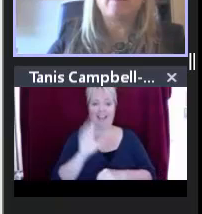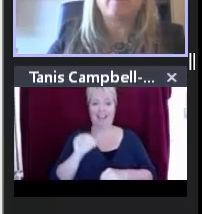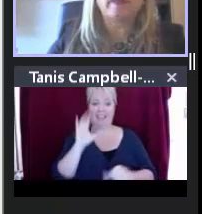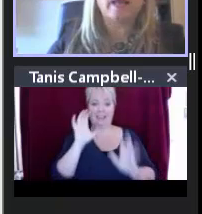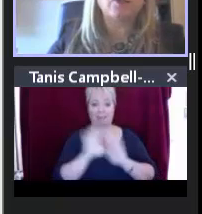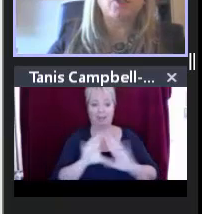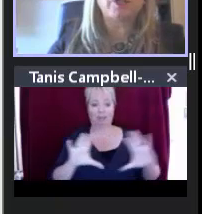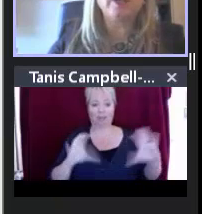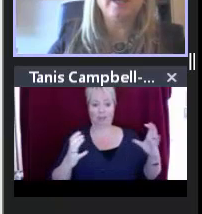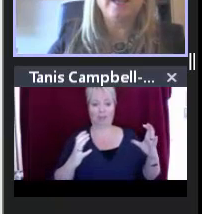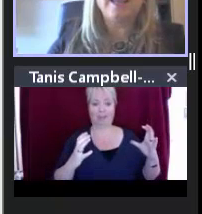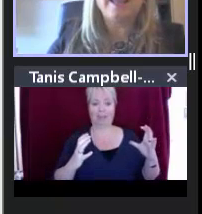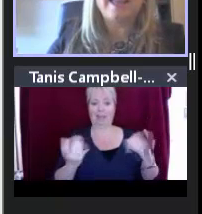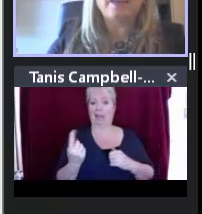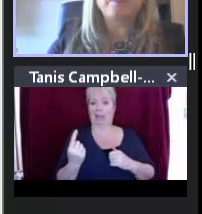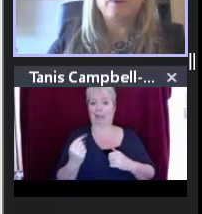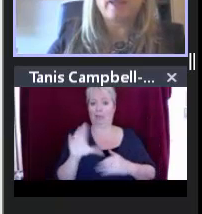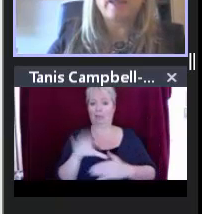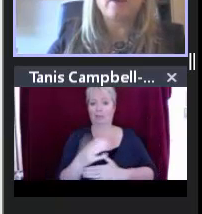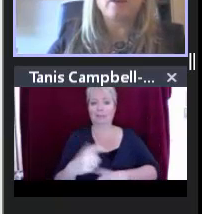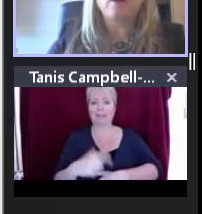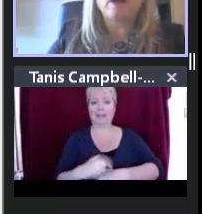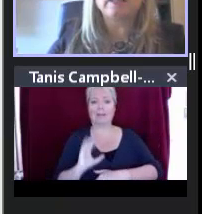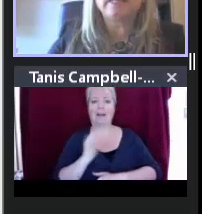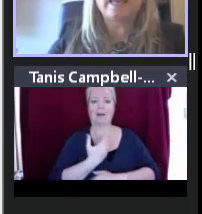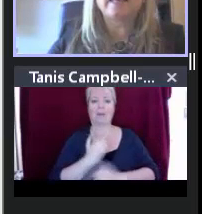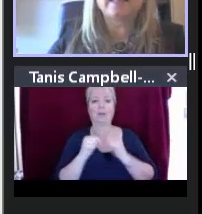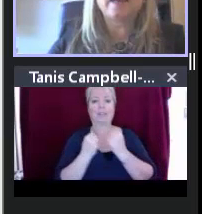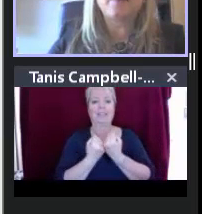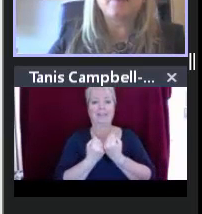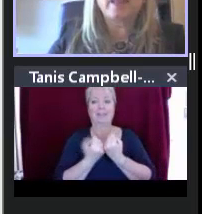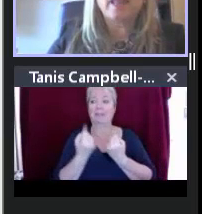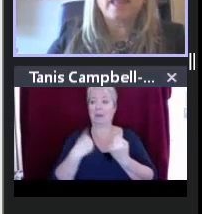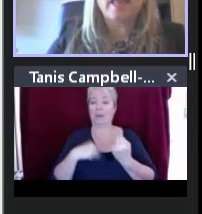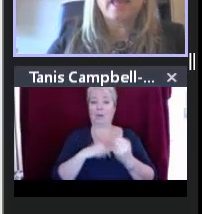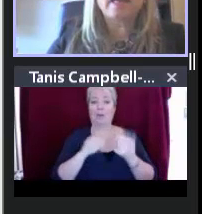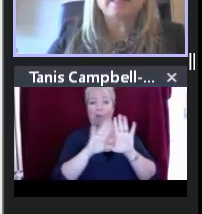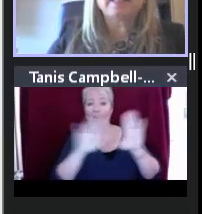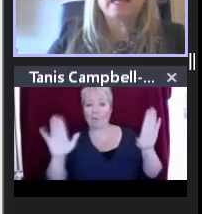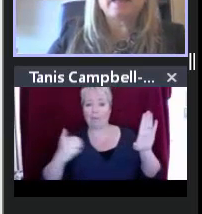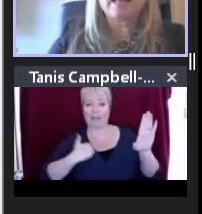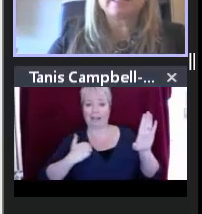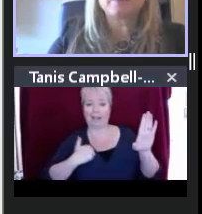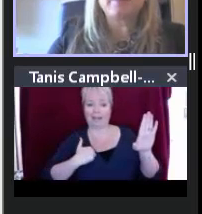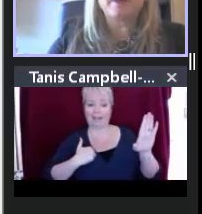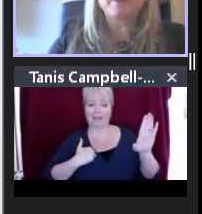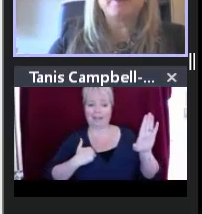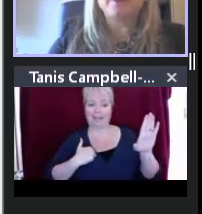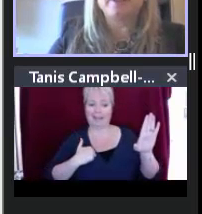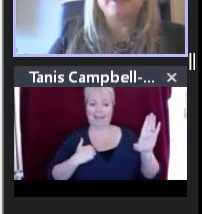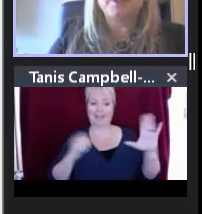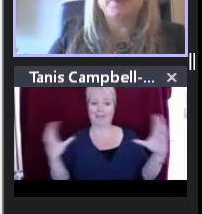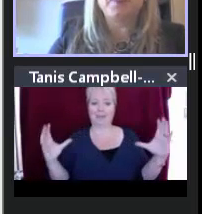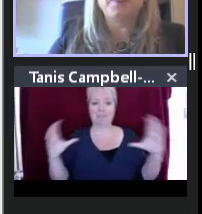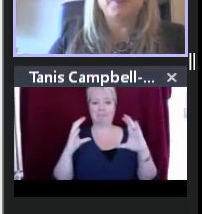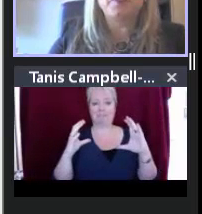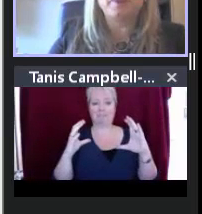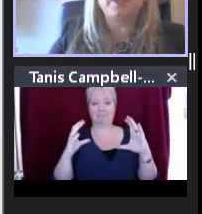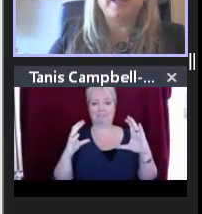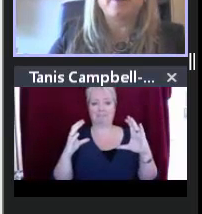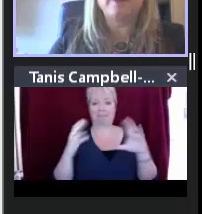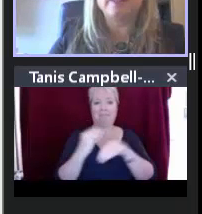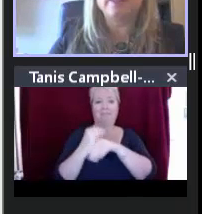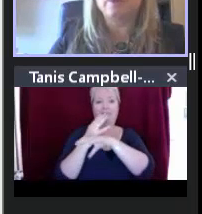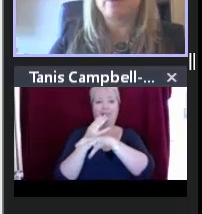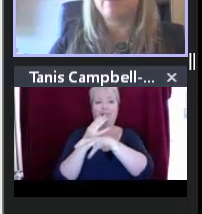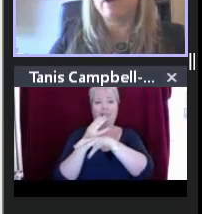party the last year, and we're located all across Canada. And yeah, it's really wonderful to